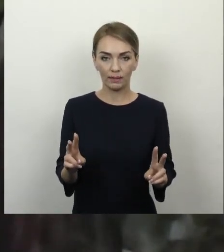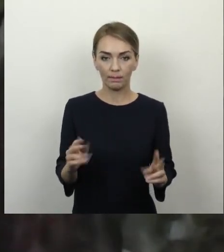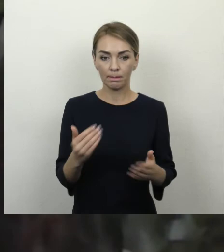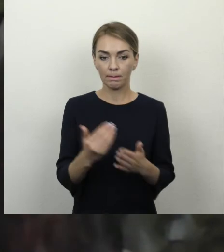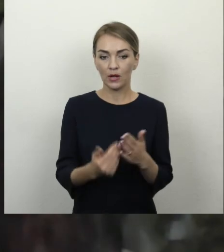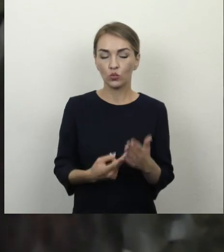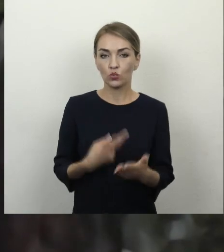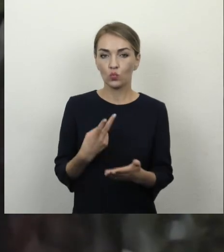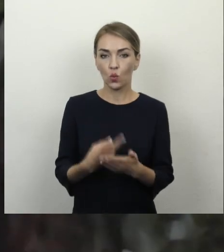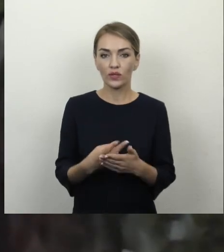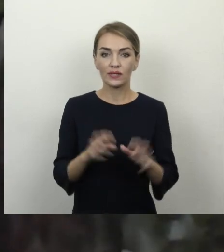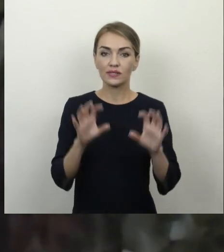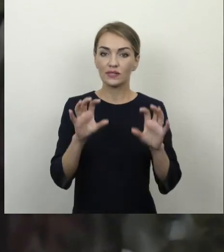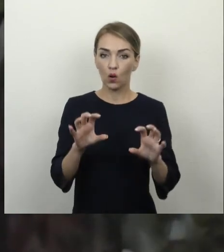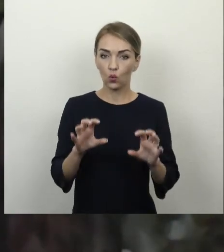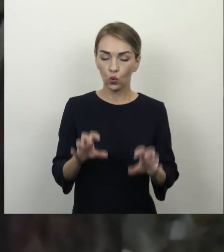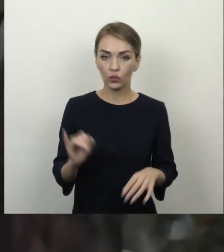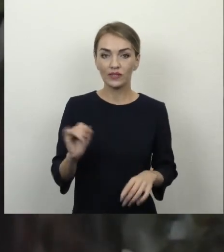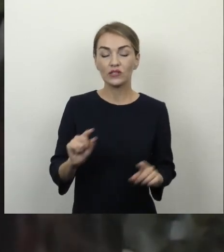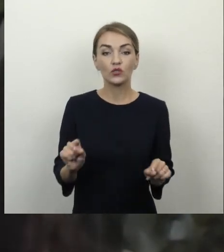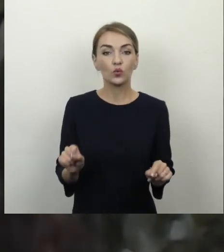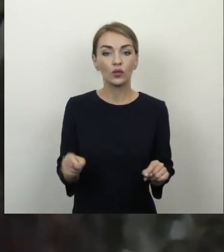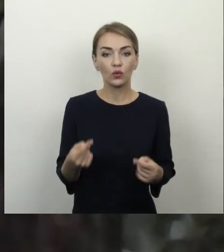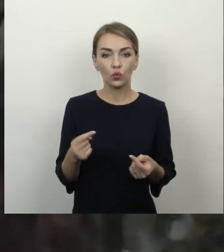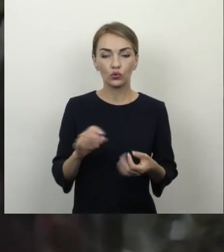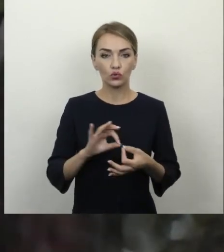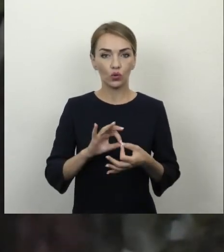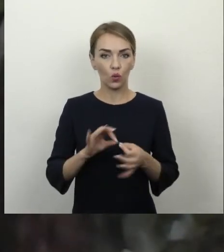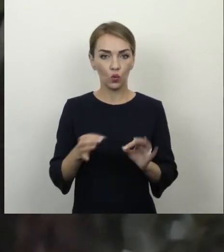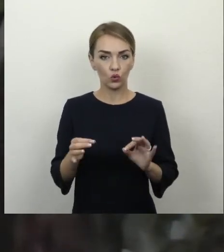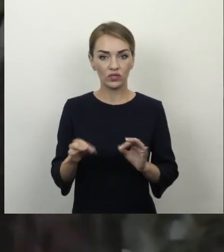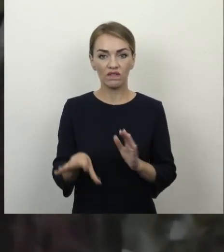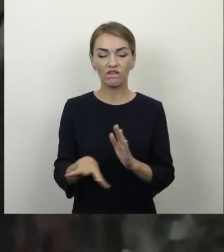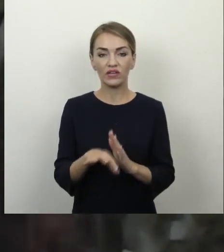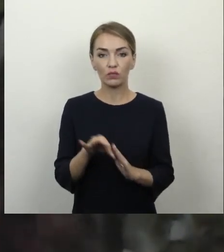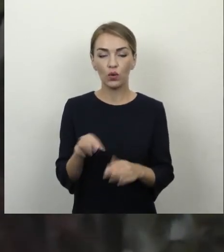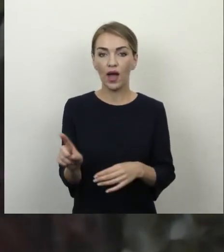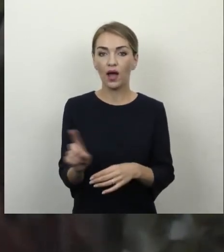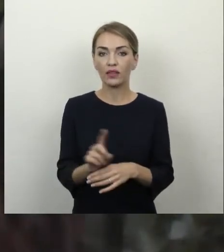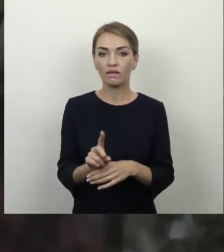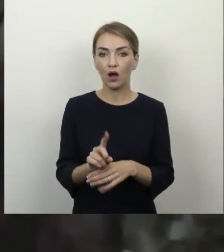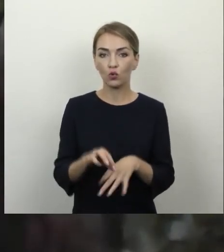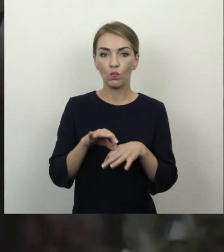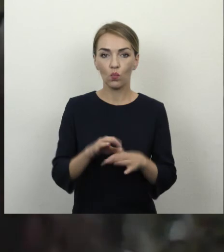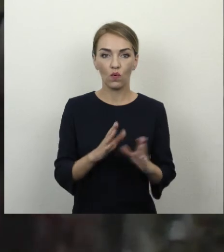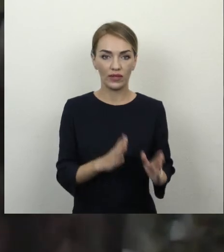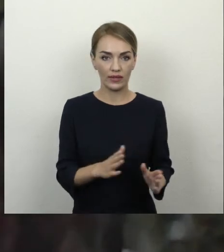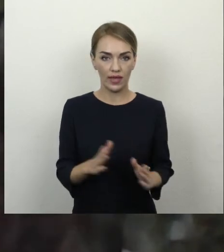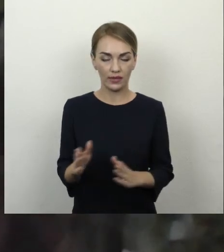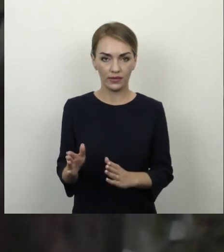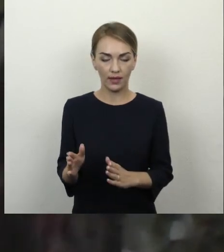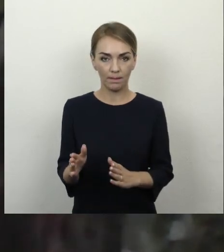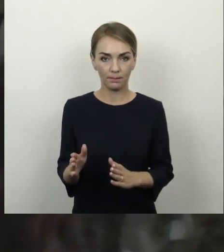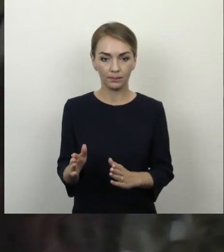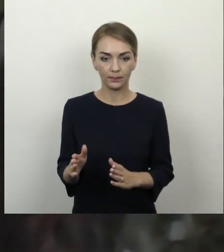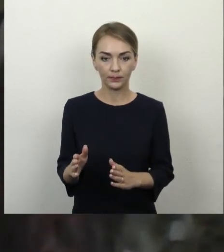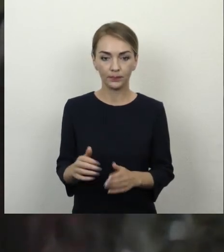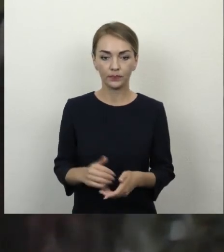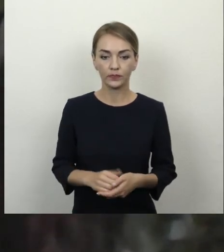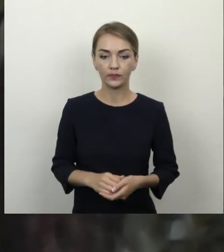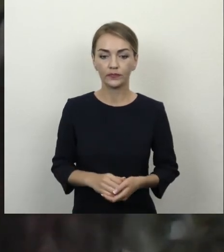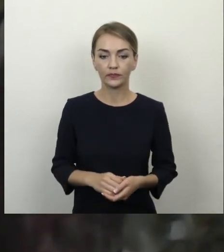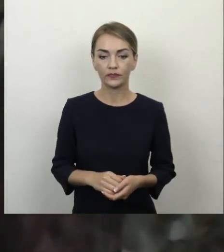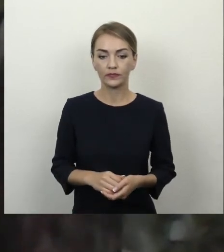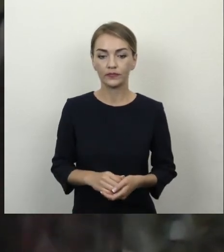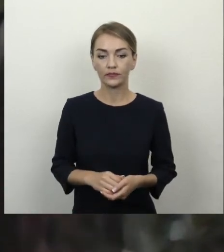parties with respect to the procedures as they are provided by law, and therefore they cannot choose the